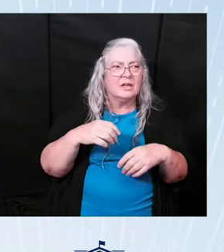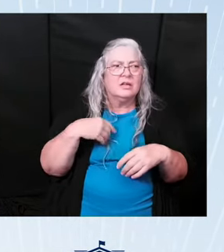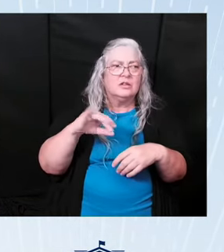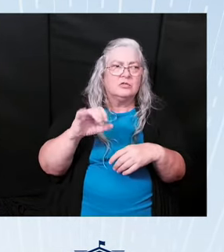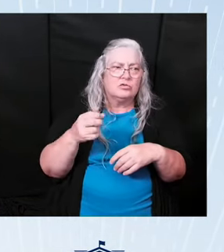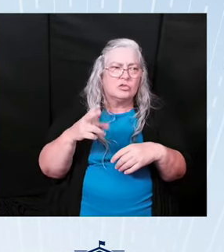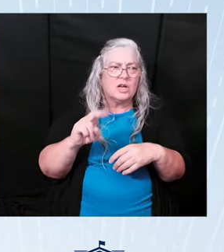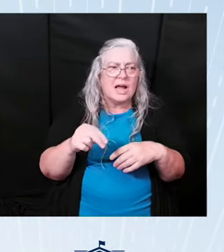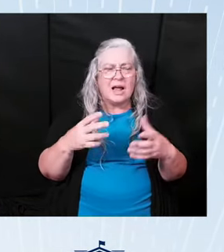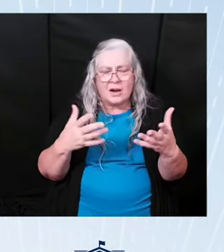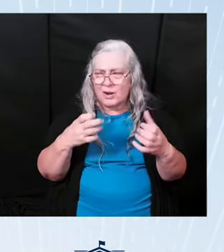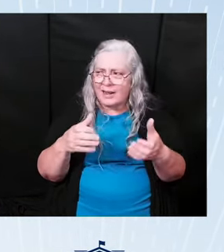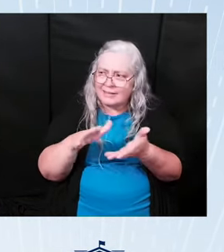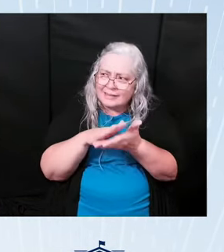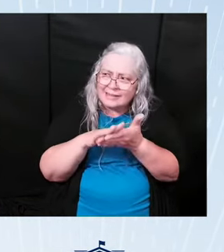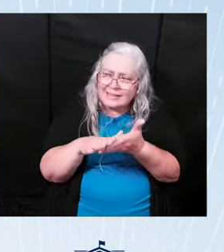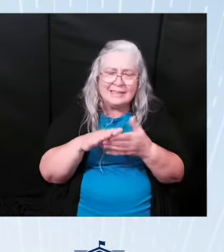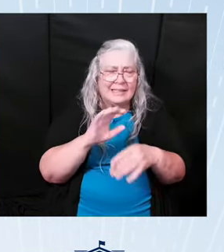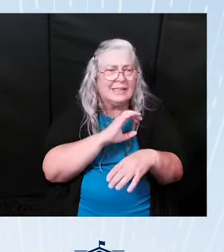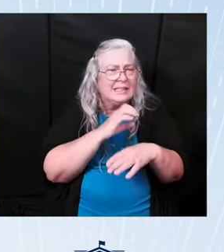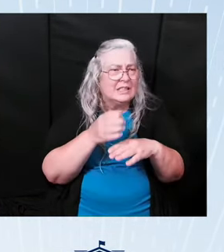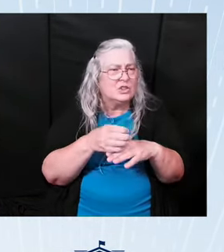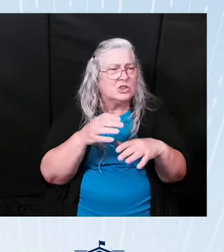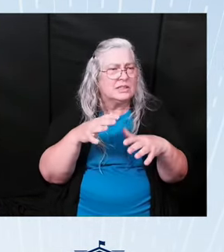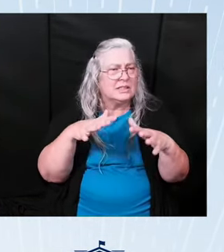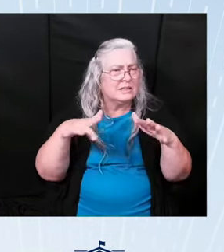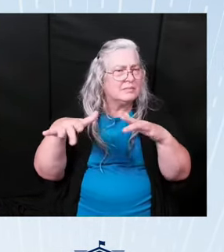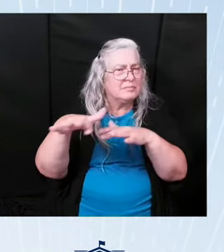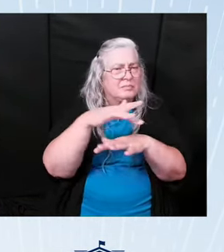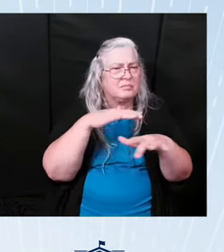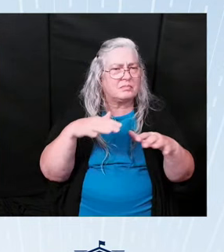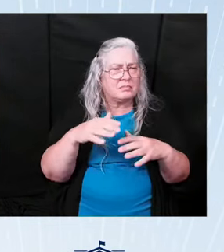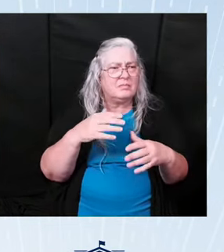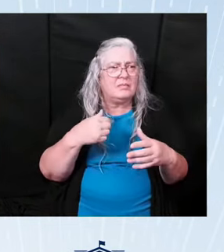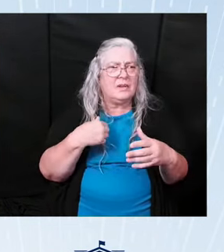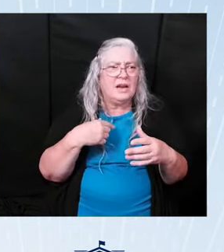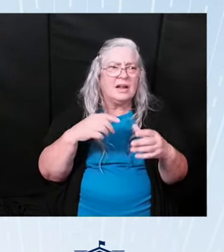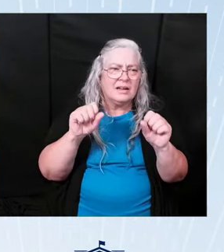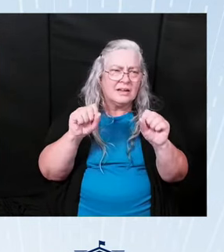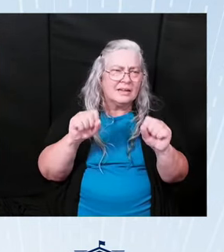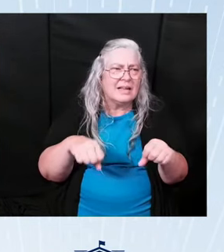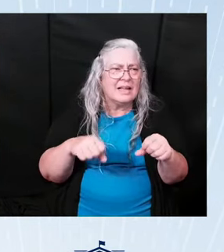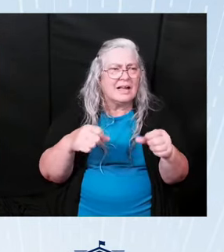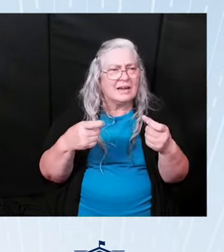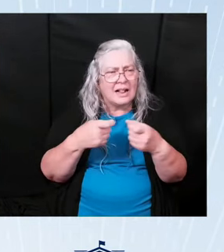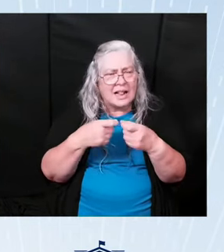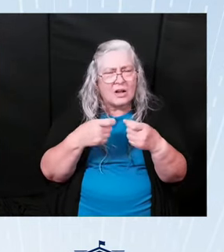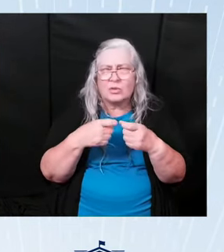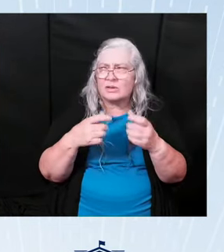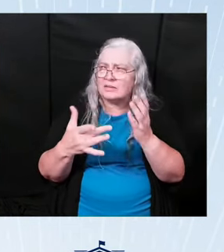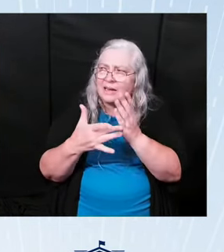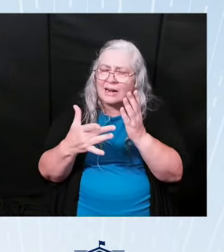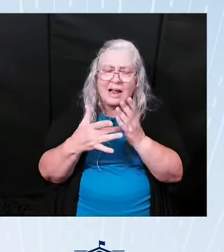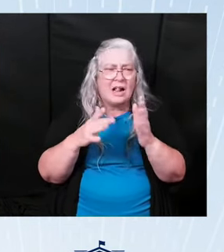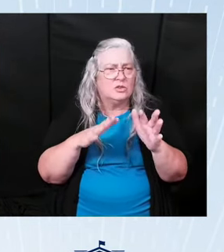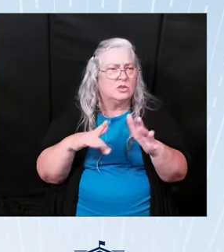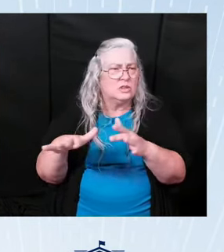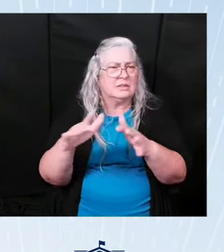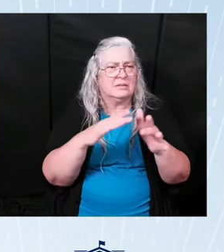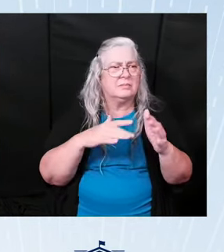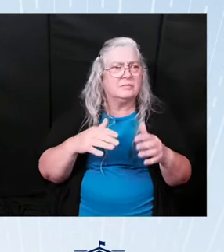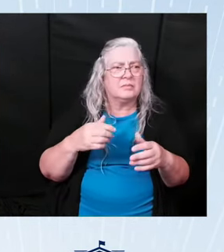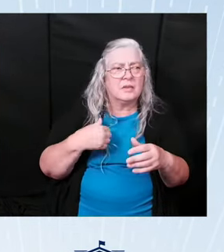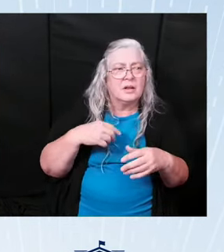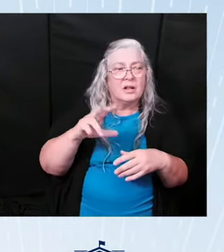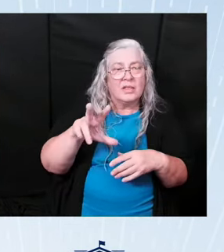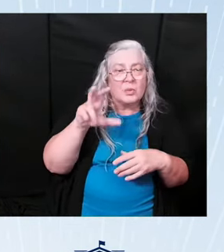that we have pushed out of the door. You in the United States of America have planted the seeds for 37,000 projects that